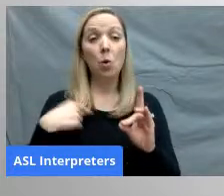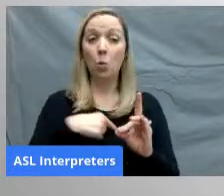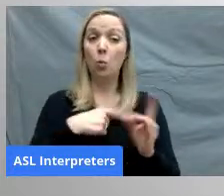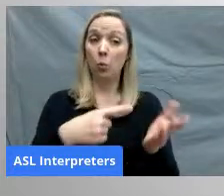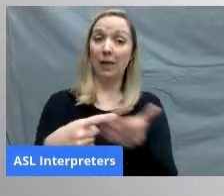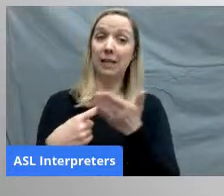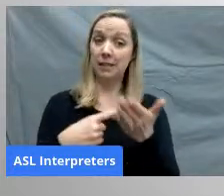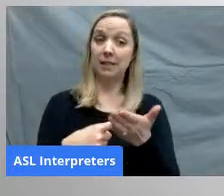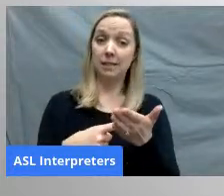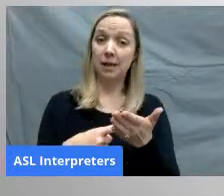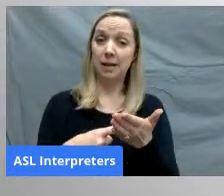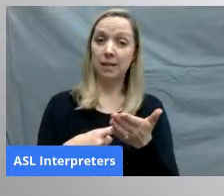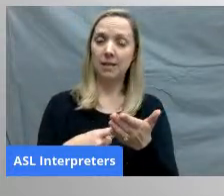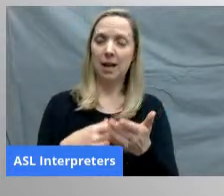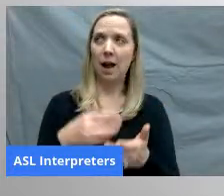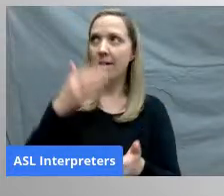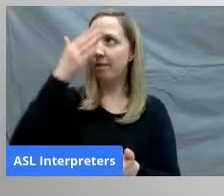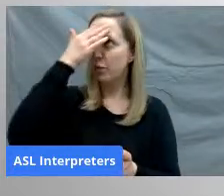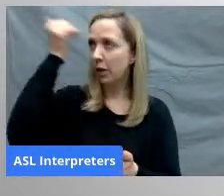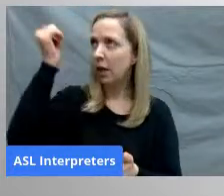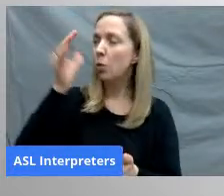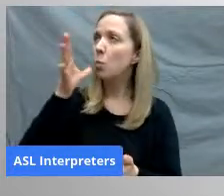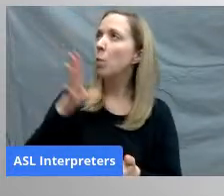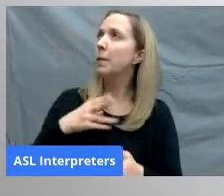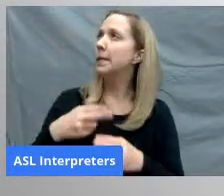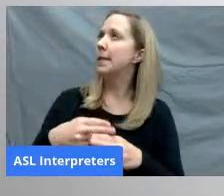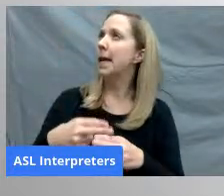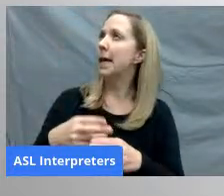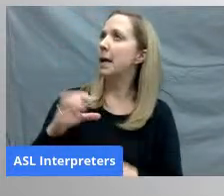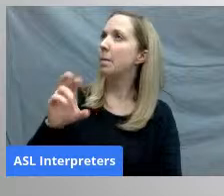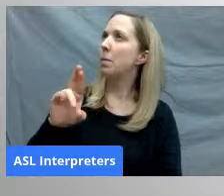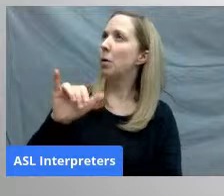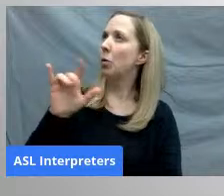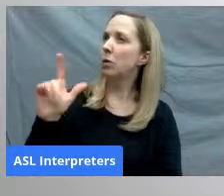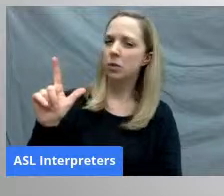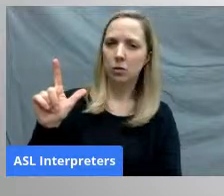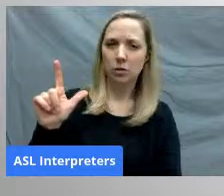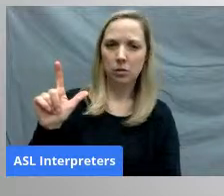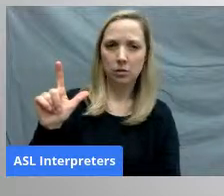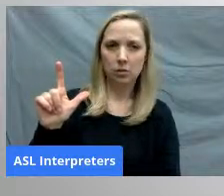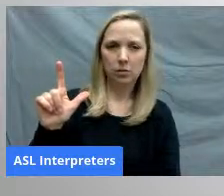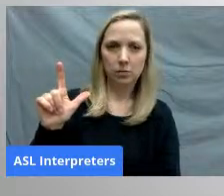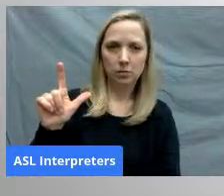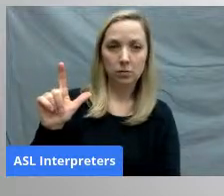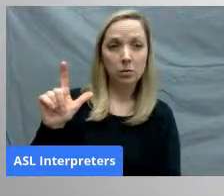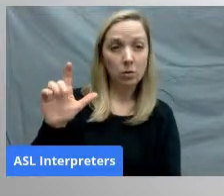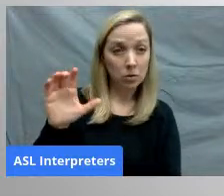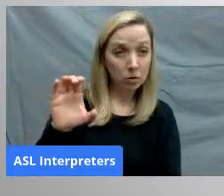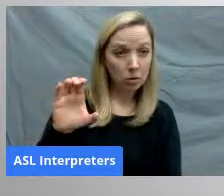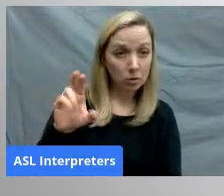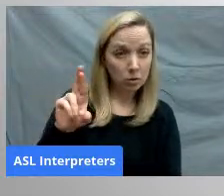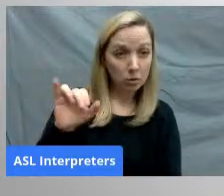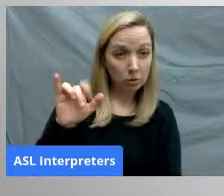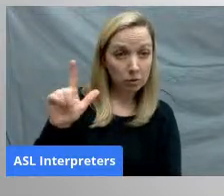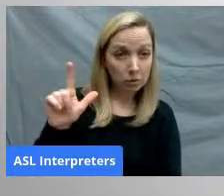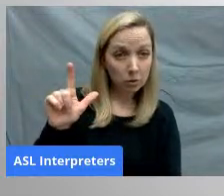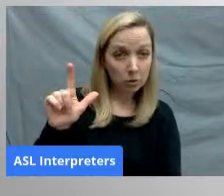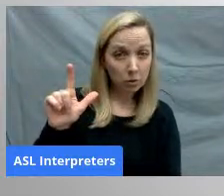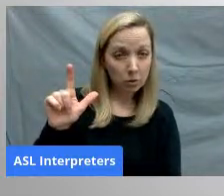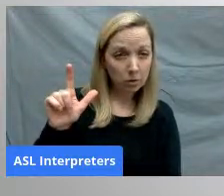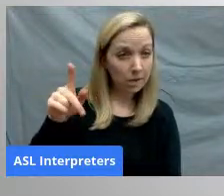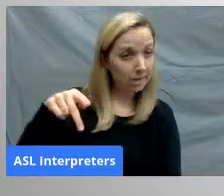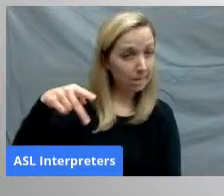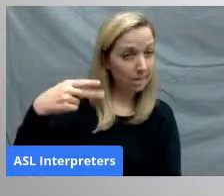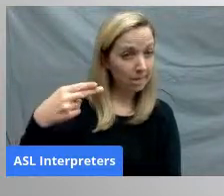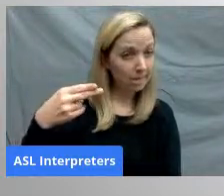and I'm blanking on her name, but Crystal, what's Yeah, Crystal's name? Crystal Gillis, yes. Mhm. So Ms. Gillis, from what I